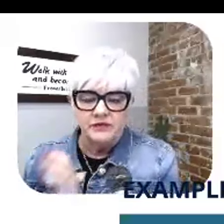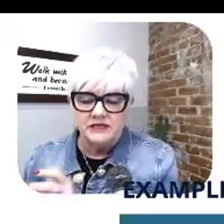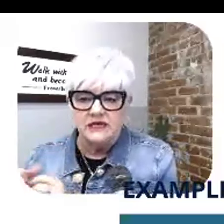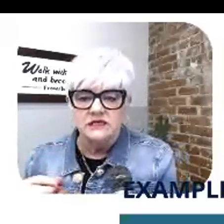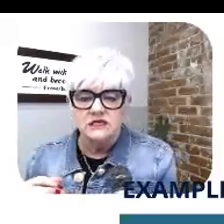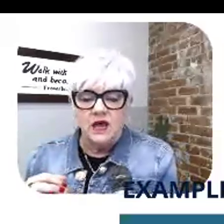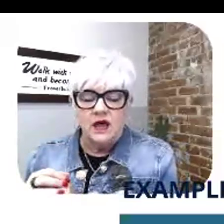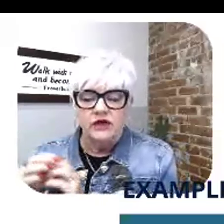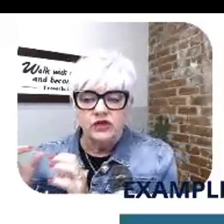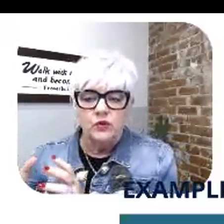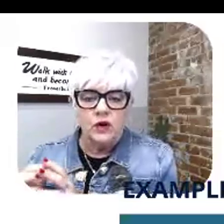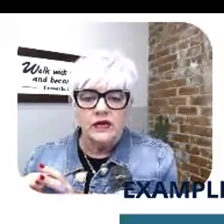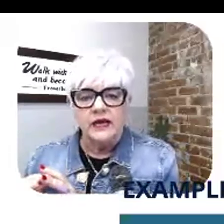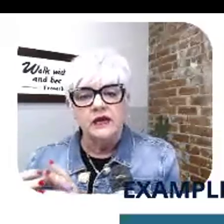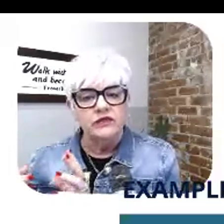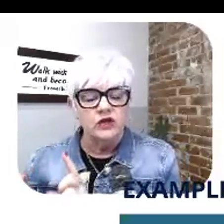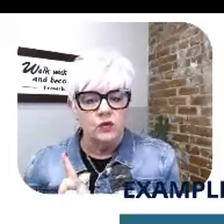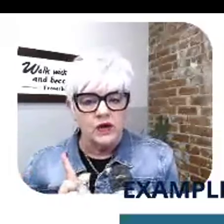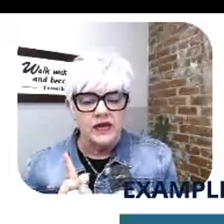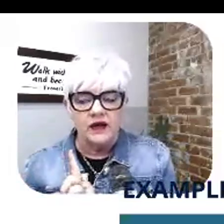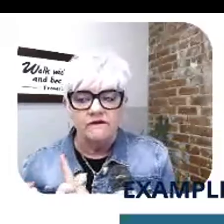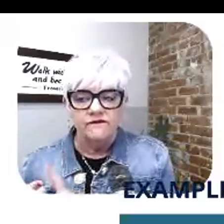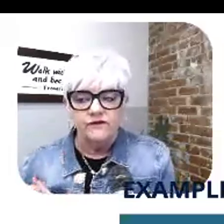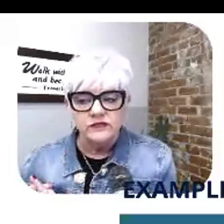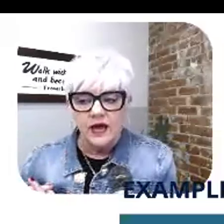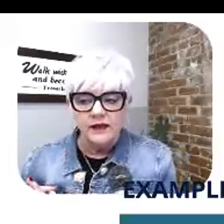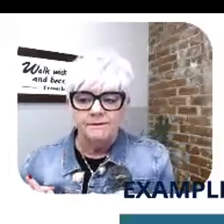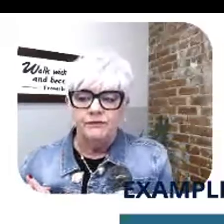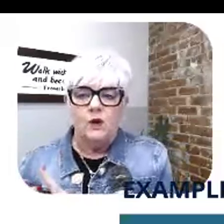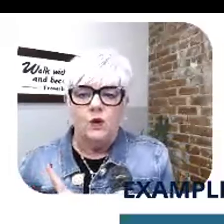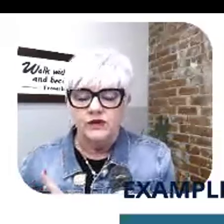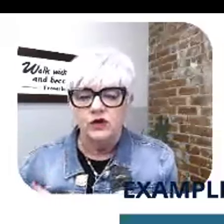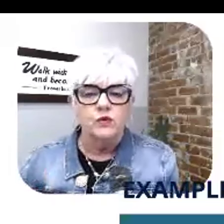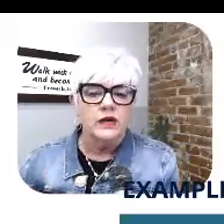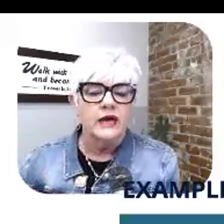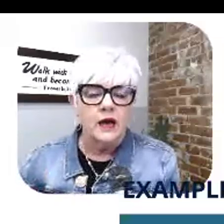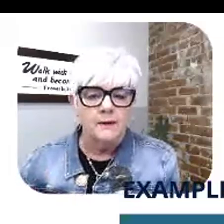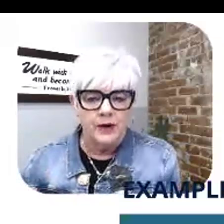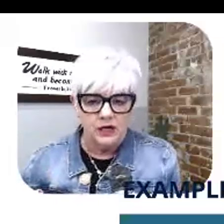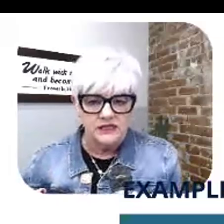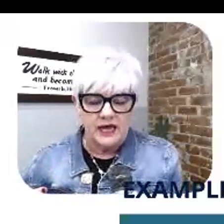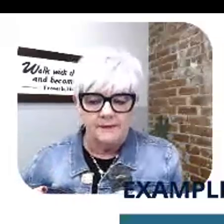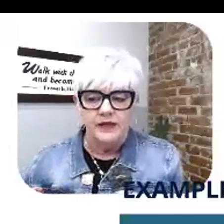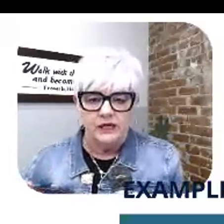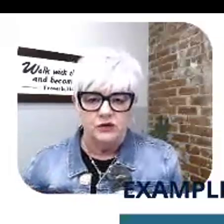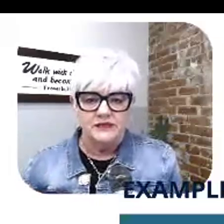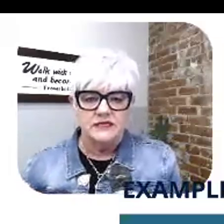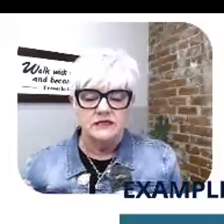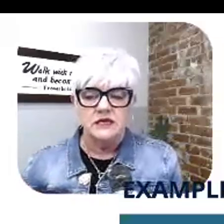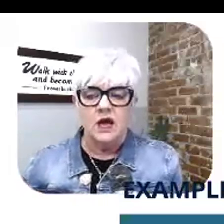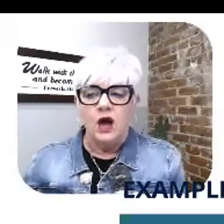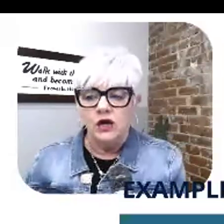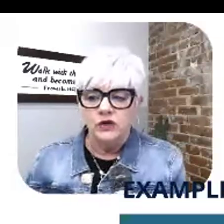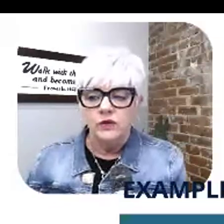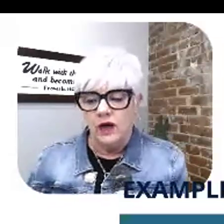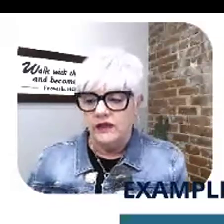creative business that you work in, that you're working full-time or that you're working part-time in your